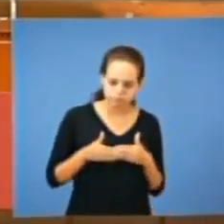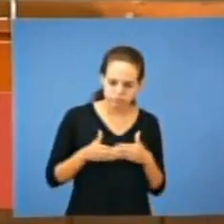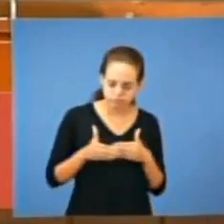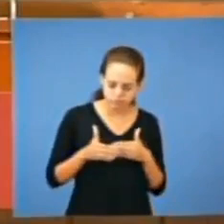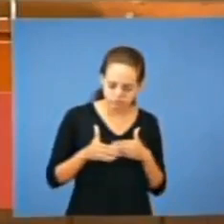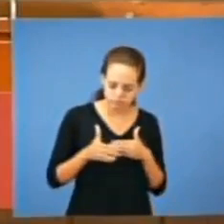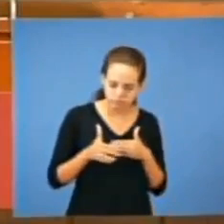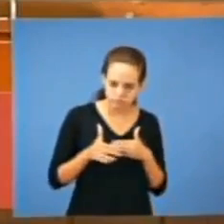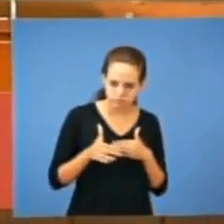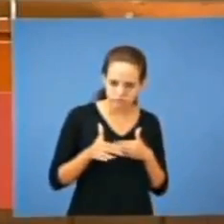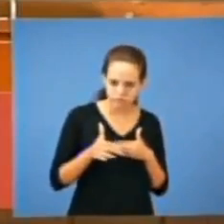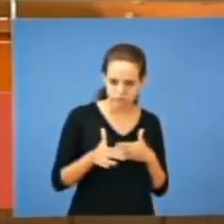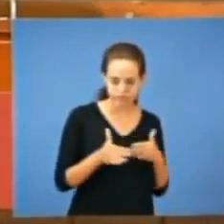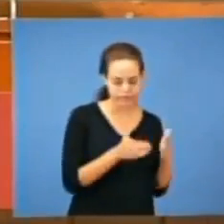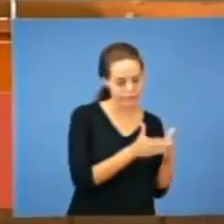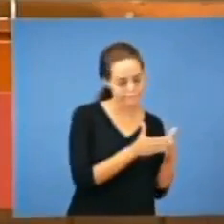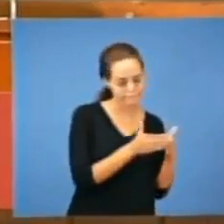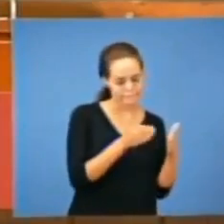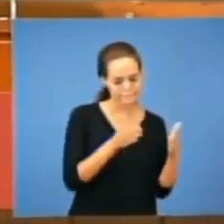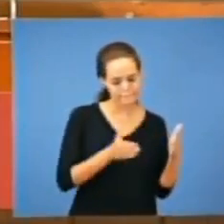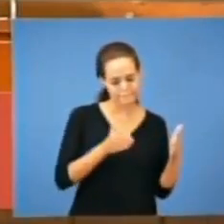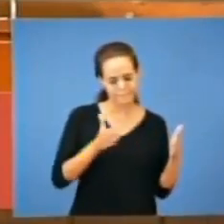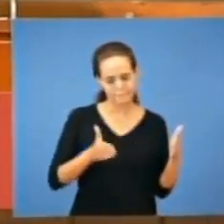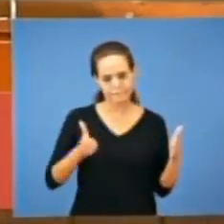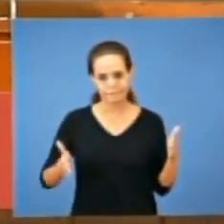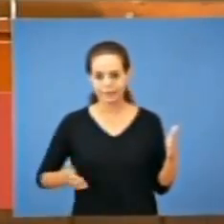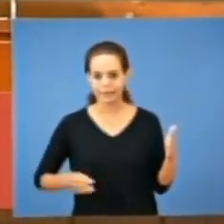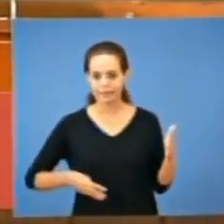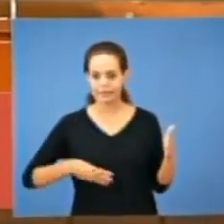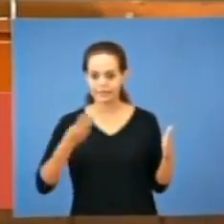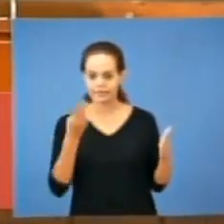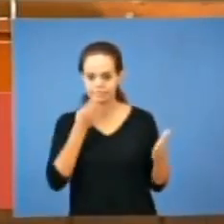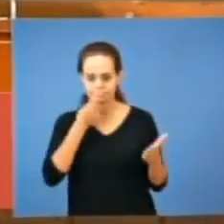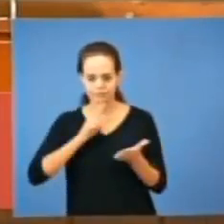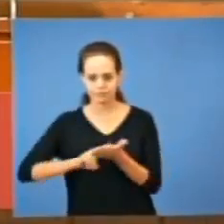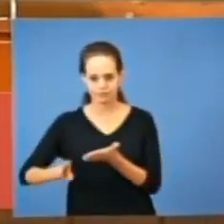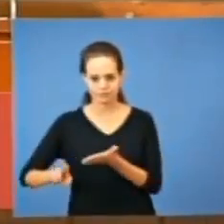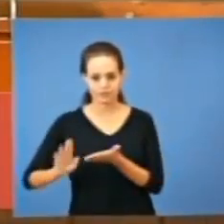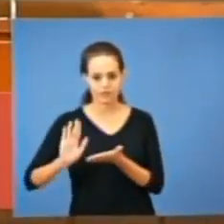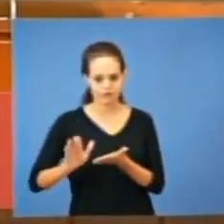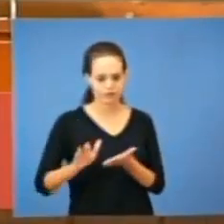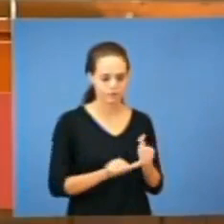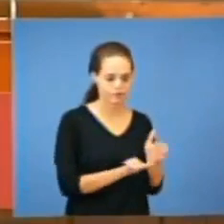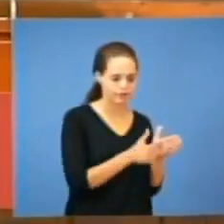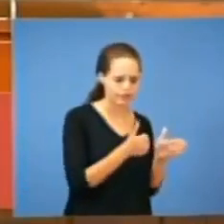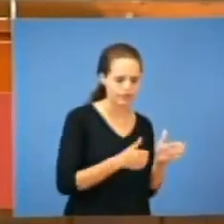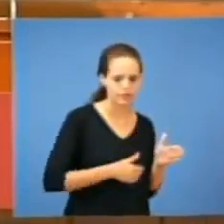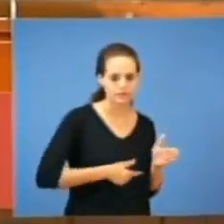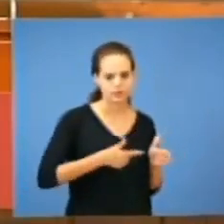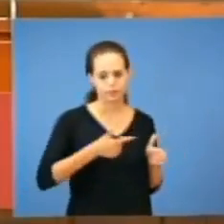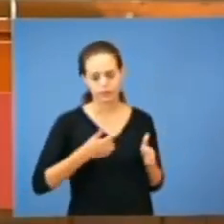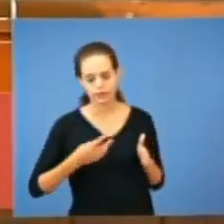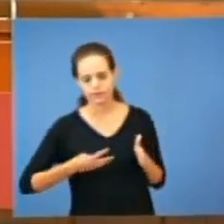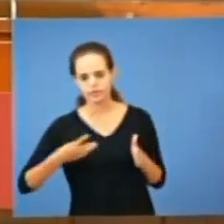now on the third letter of the book of Revelations,